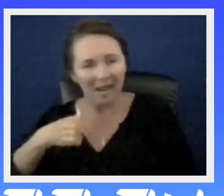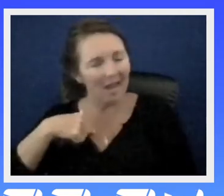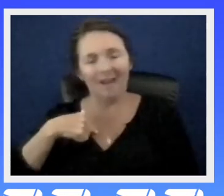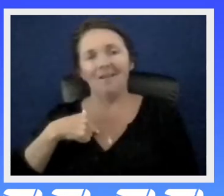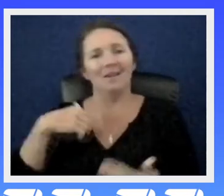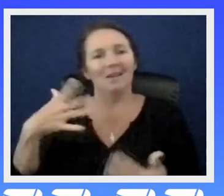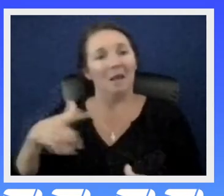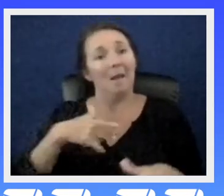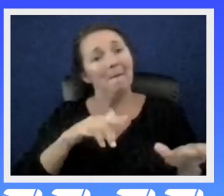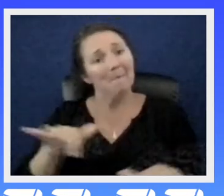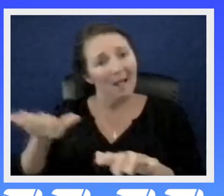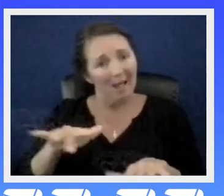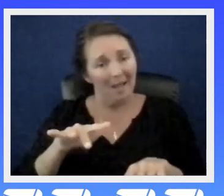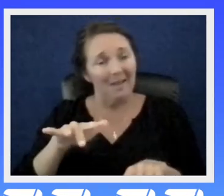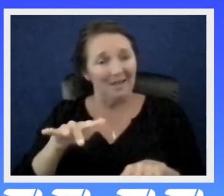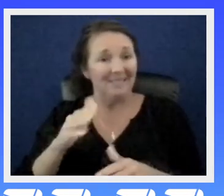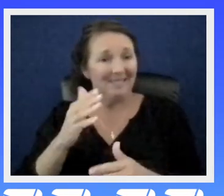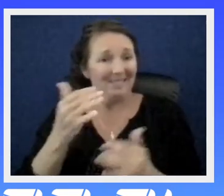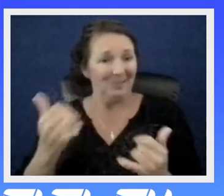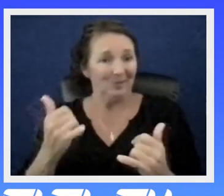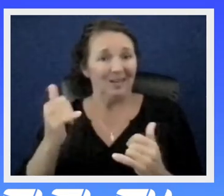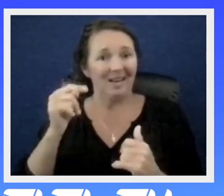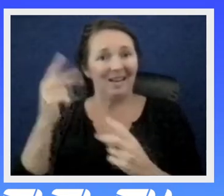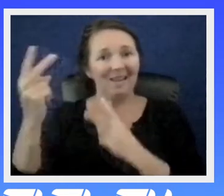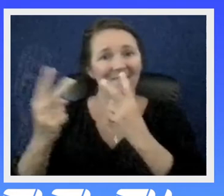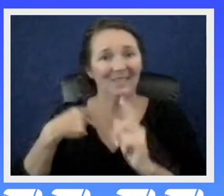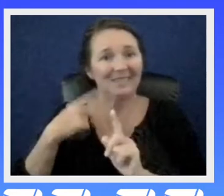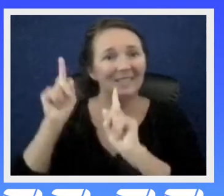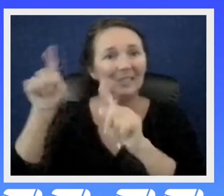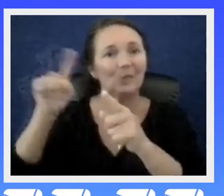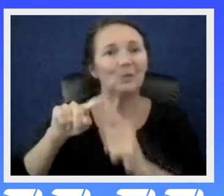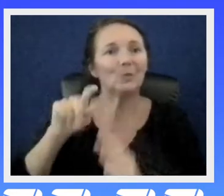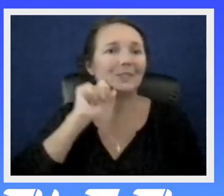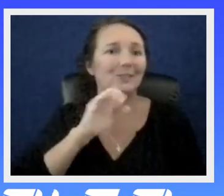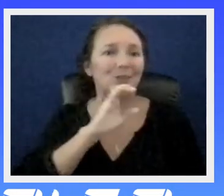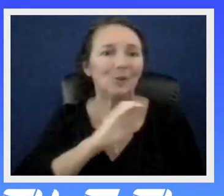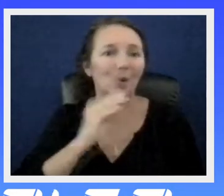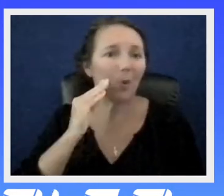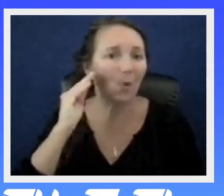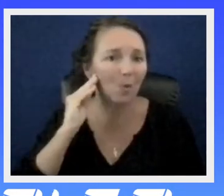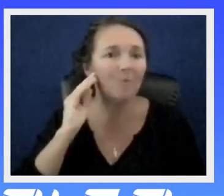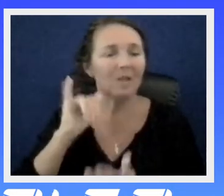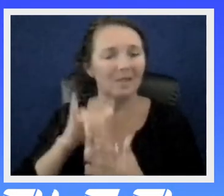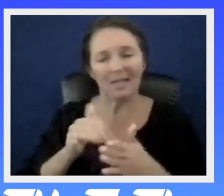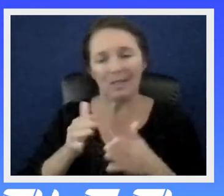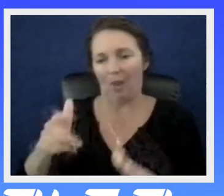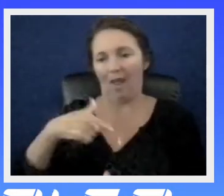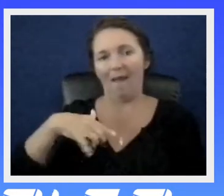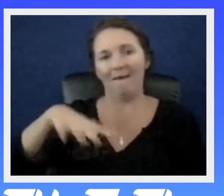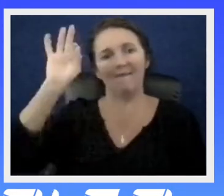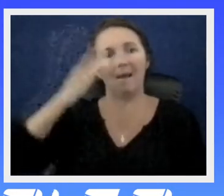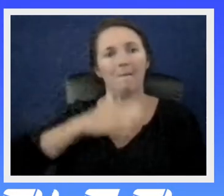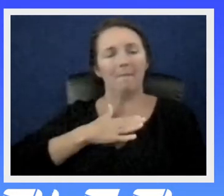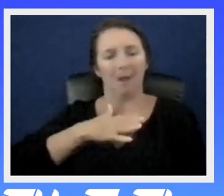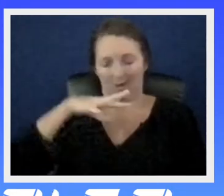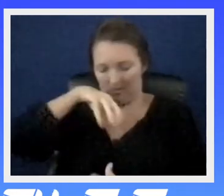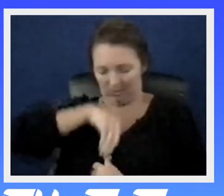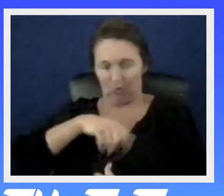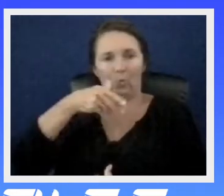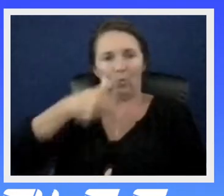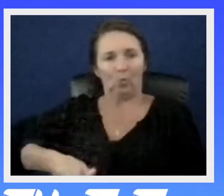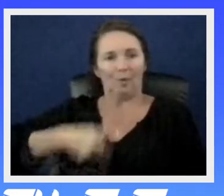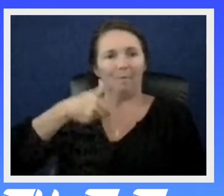a little earlier today at a visit to a senior home. It is the way that I find my core. And I know that these